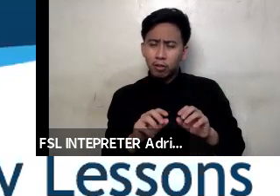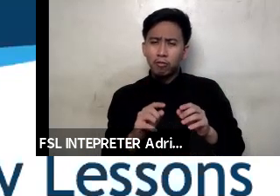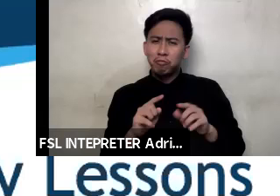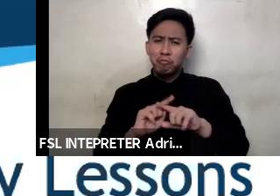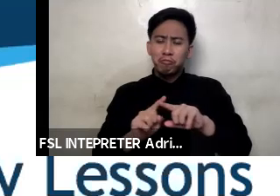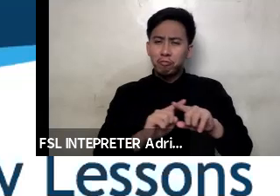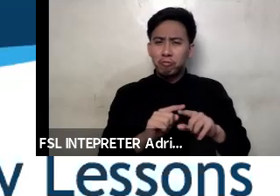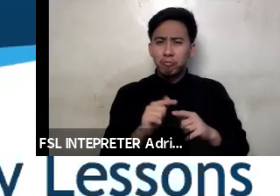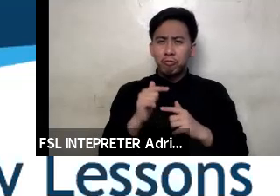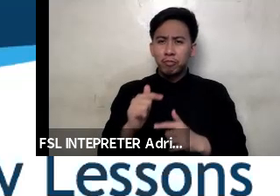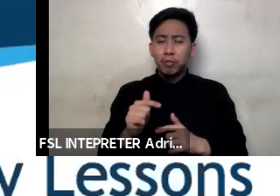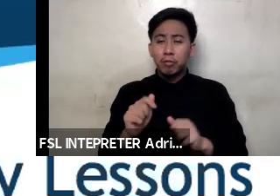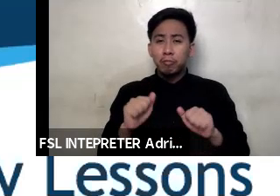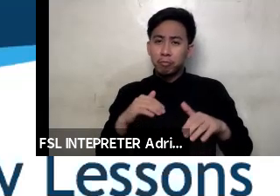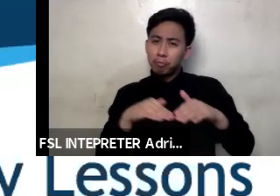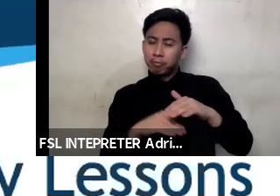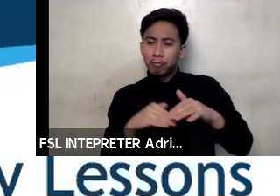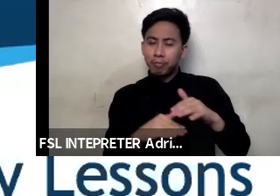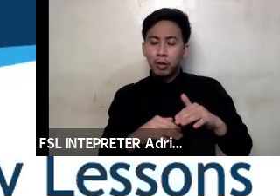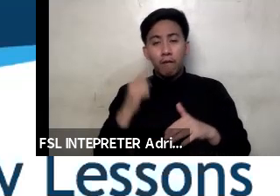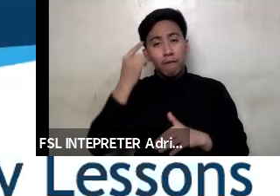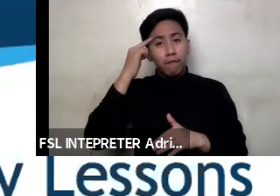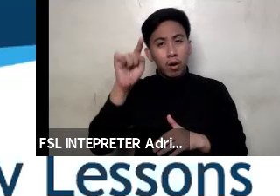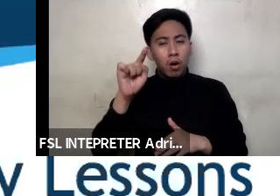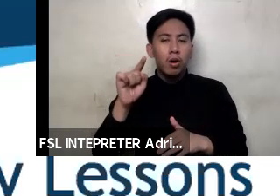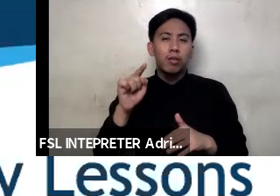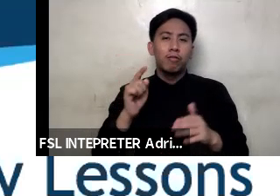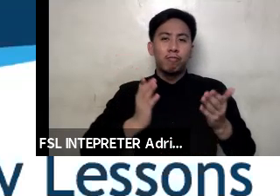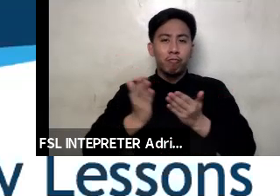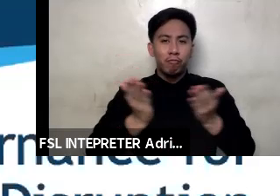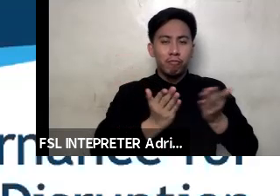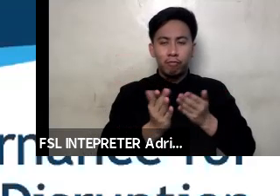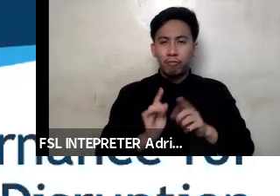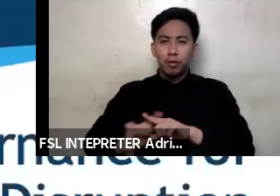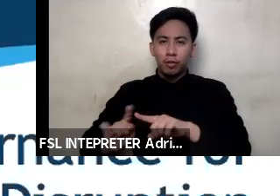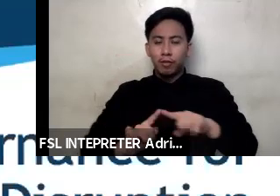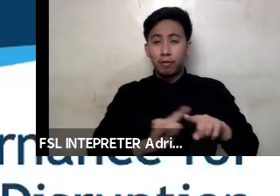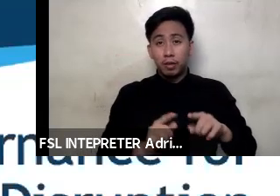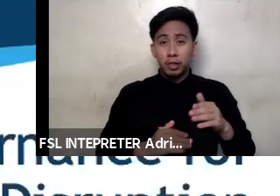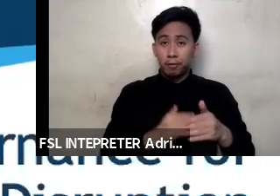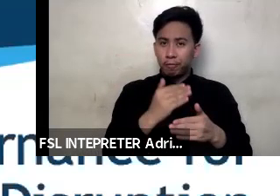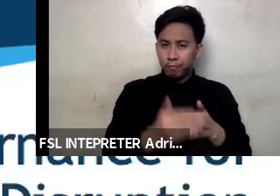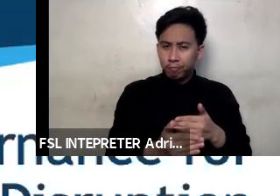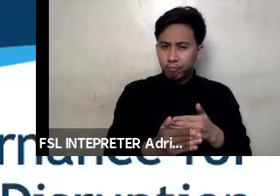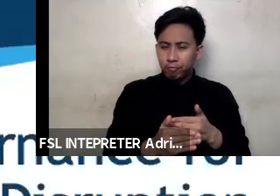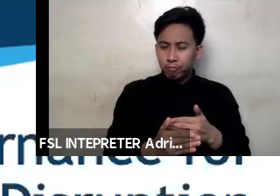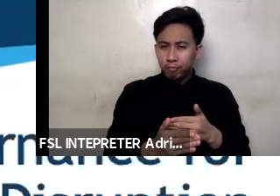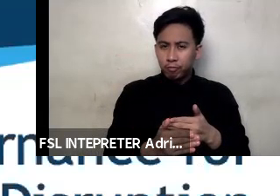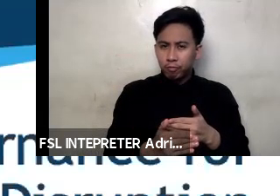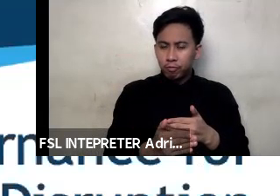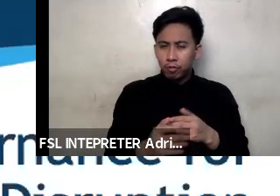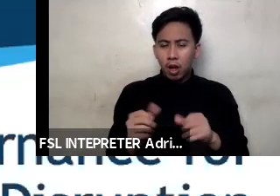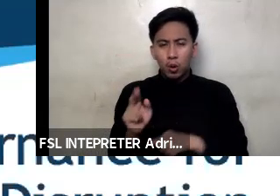care and access to services. So, next slide. While we talk of integration and the role of